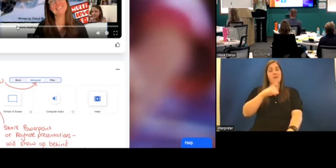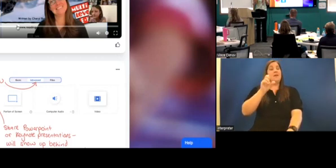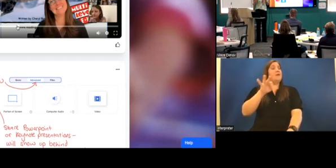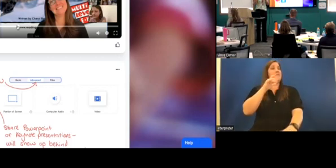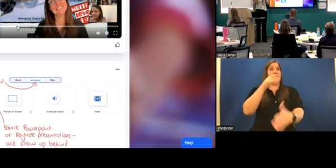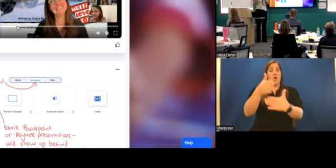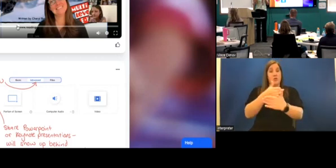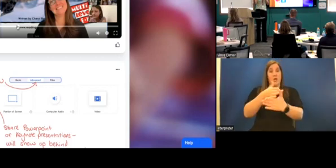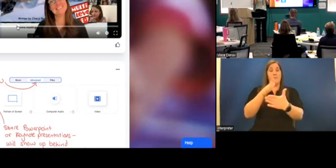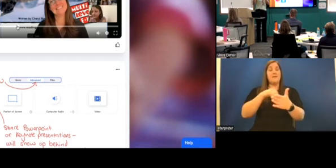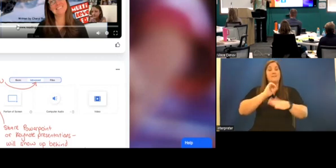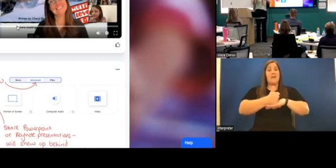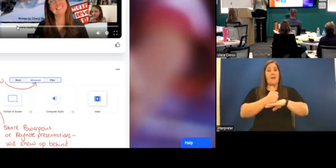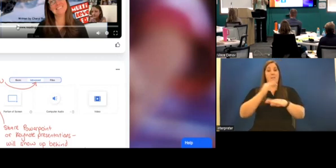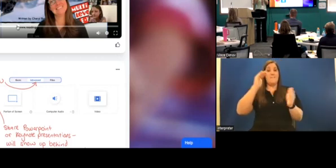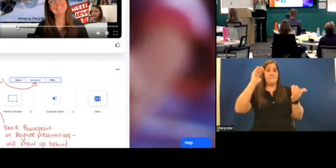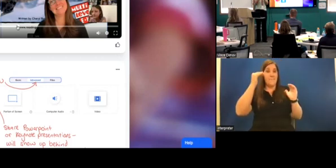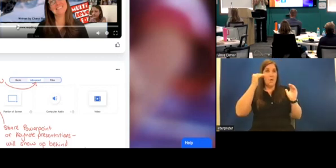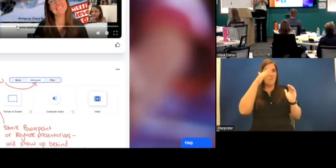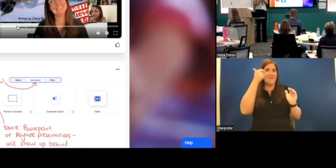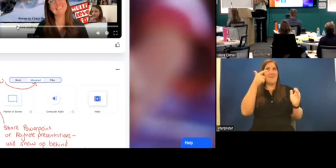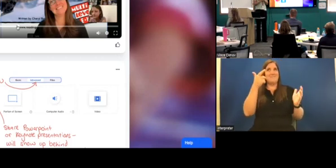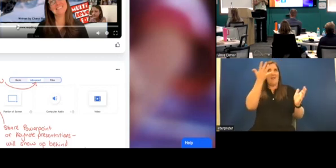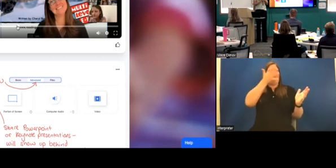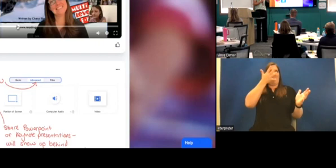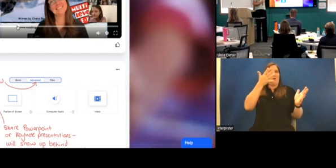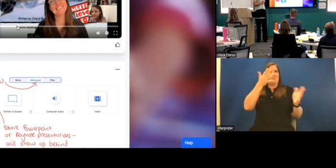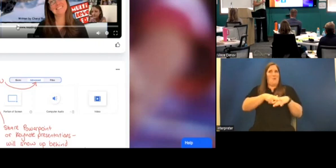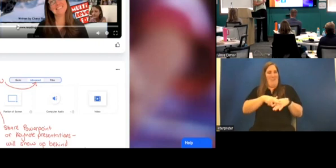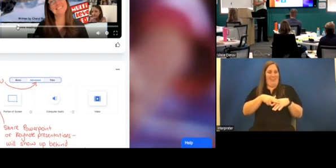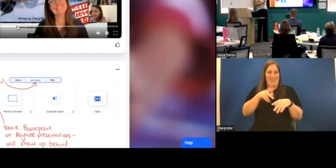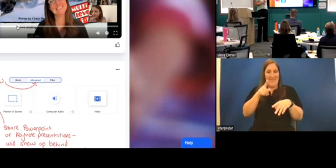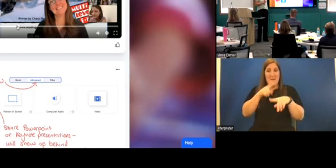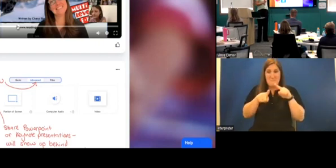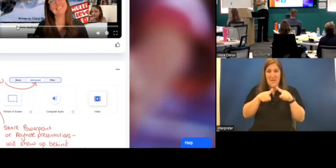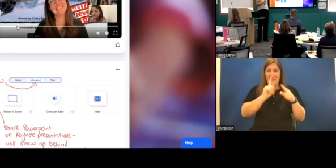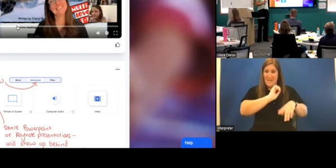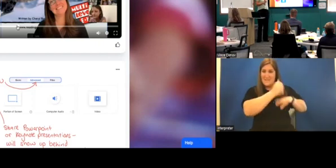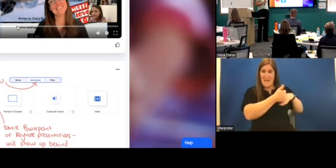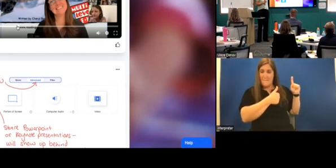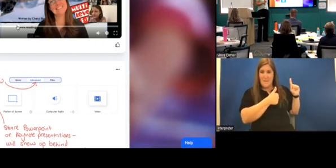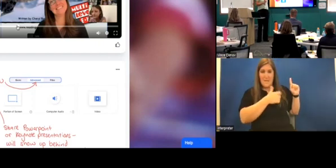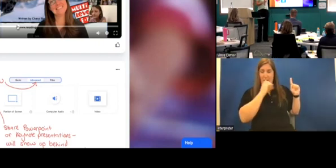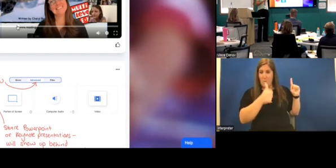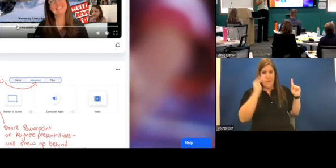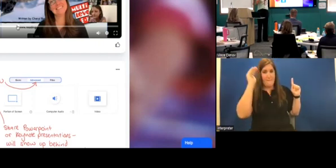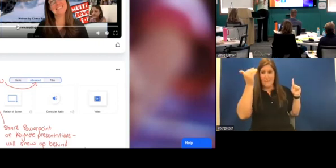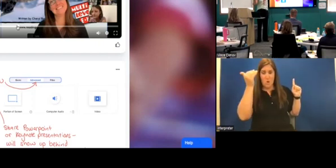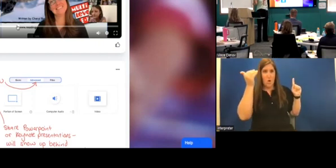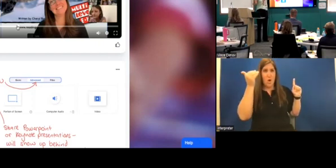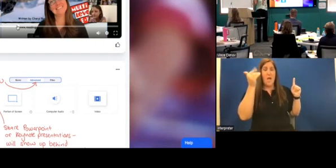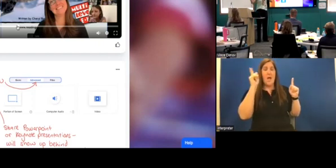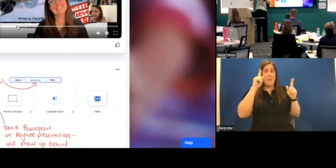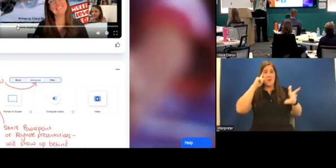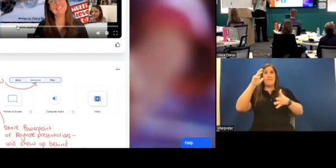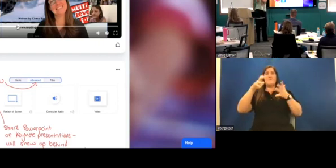had it on a mirror image, because then I look normal to me, I don't know. But then when you go to this, it won't mirror image it. I tried again, and then it throws me off